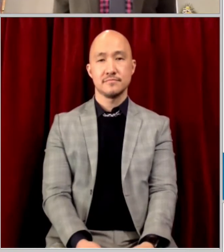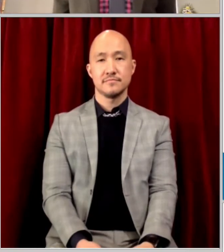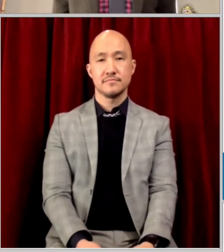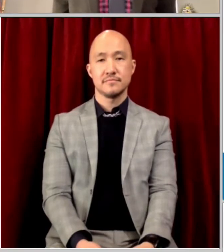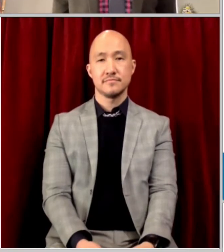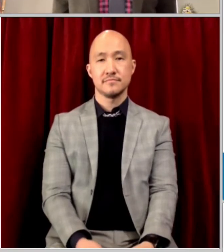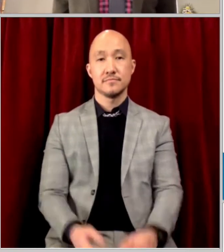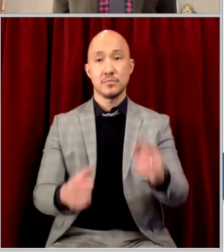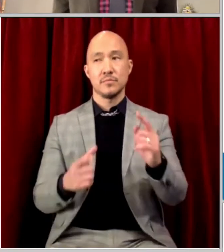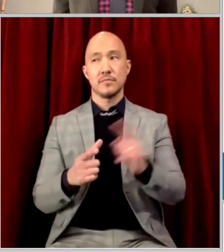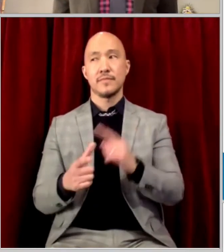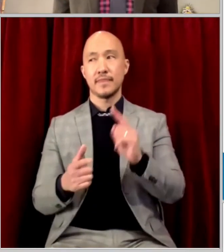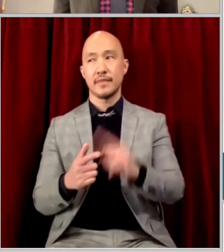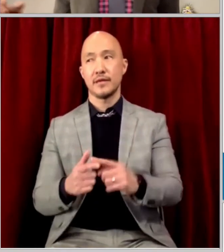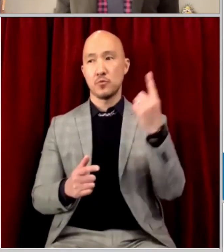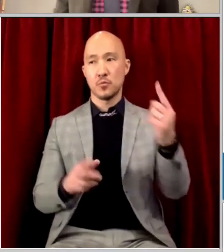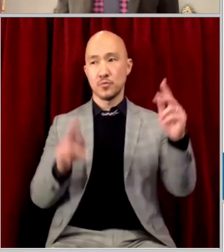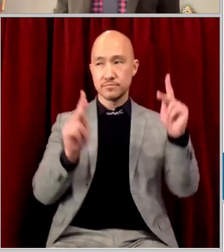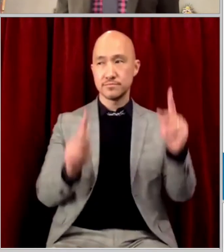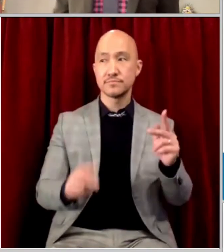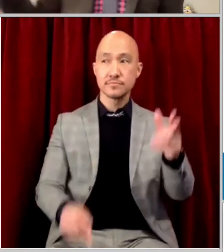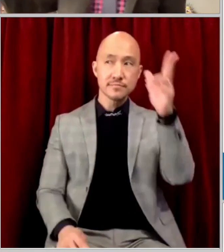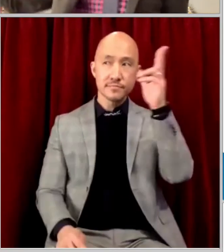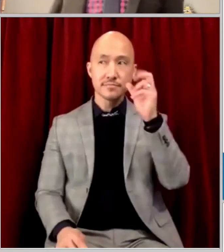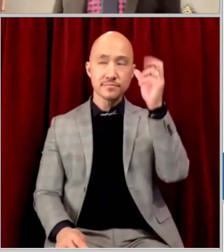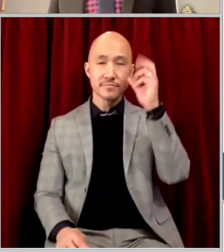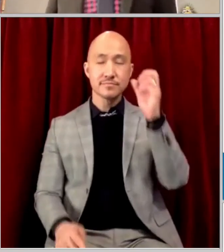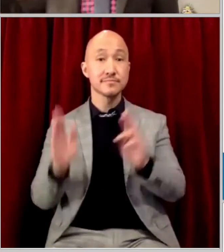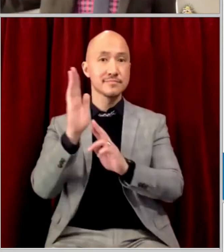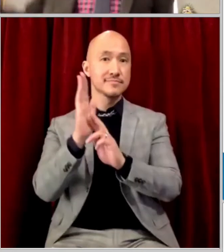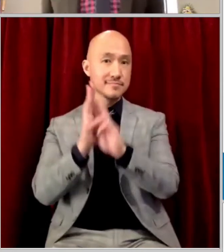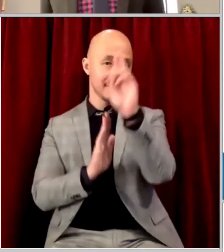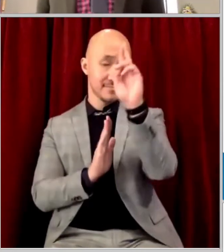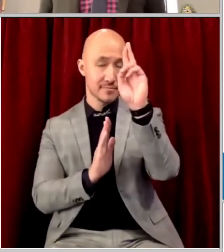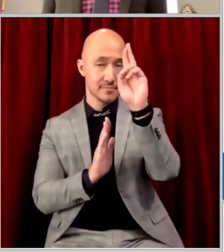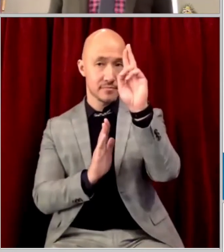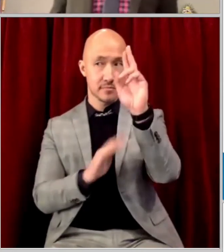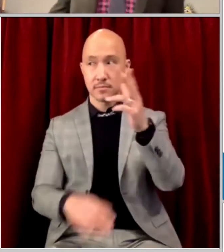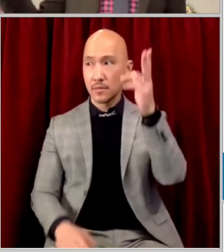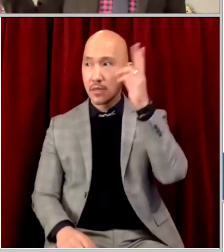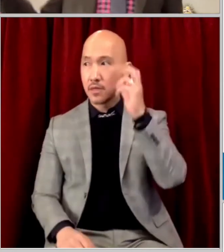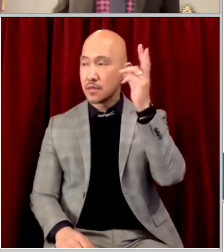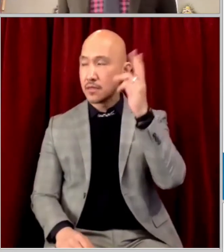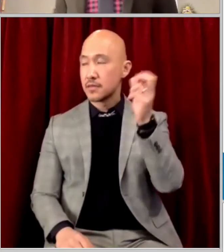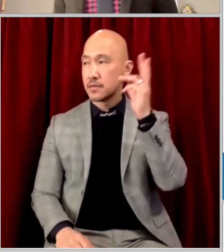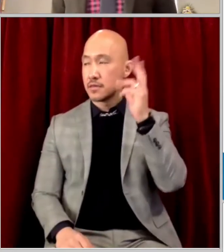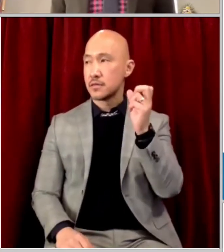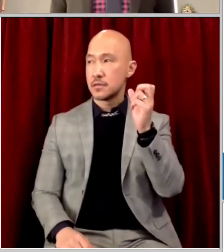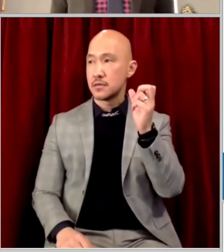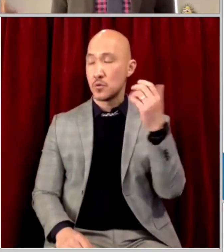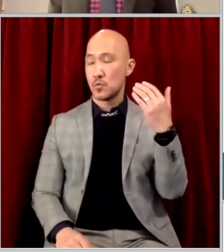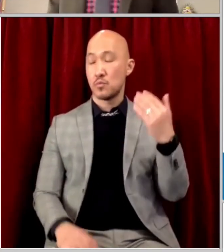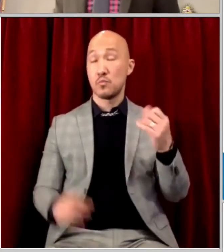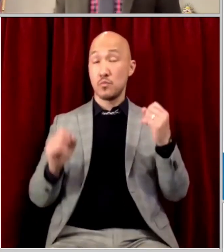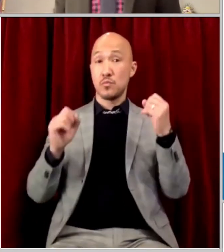it. I don't know how you do it. You just told him what you needed to tell him. And that was good. I need to tell him that too, but